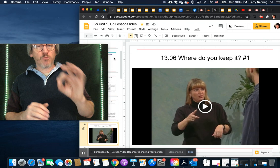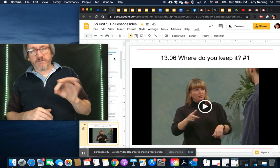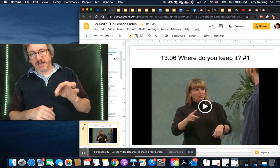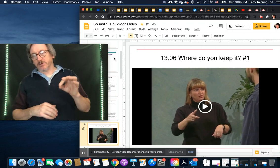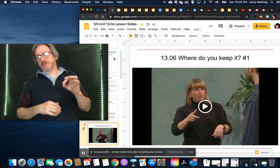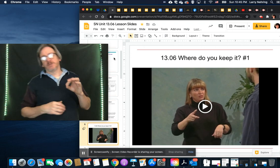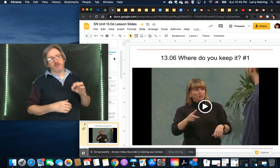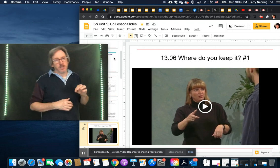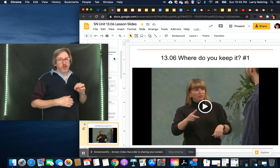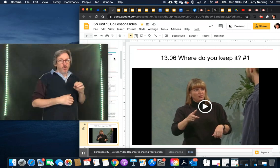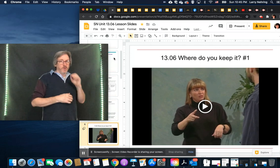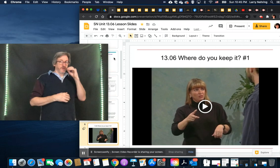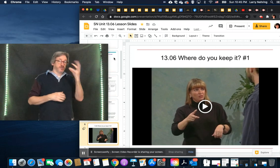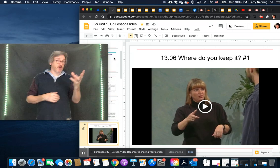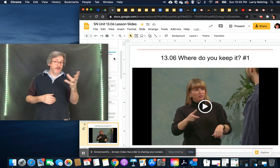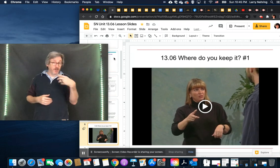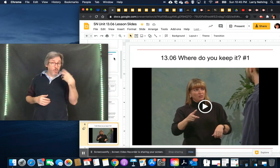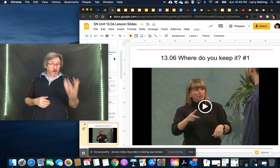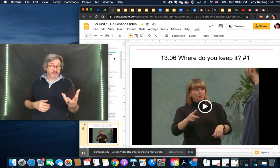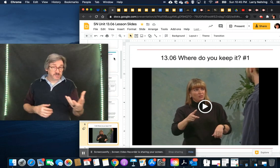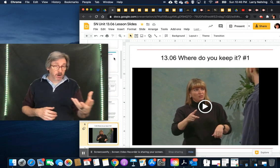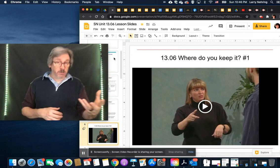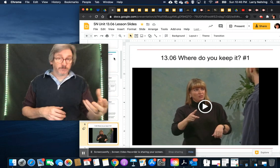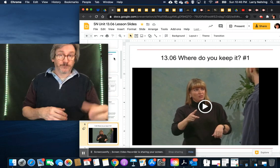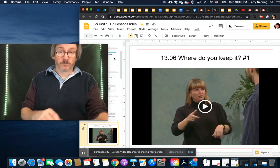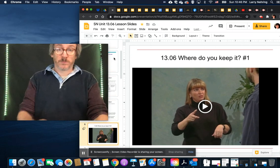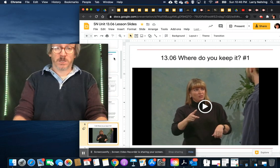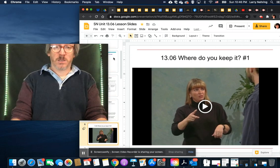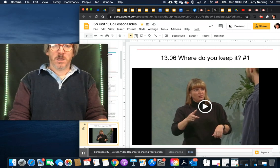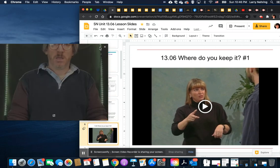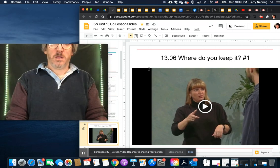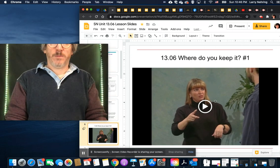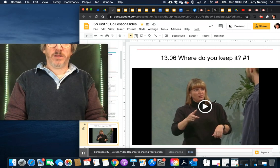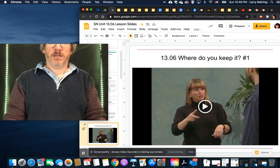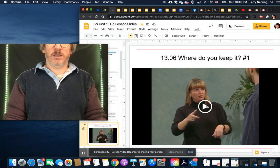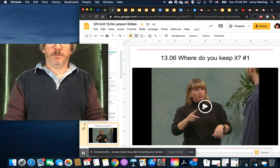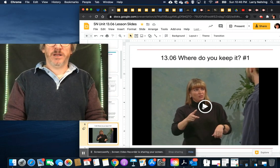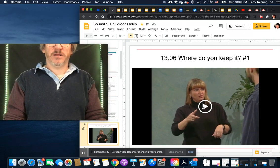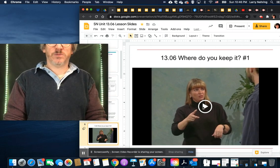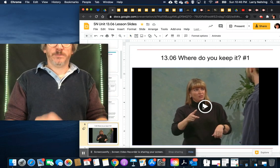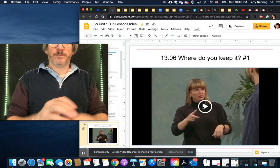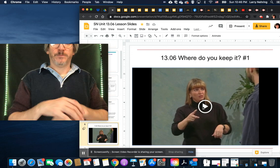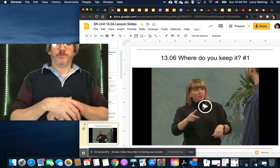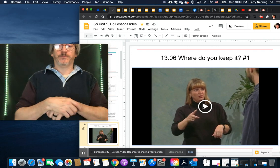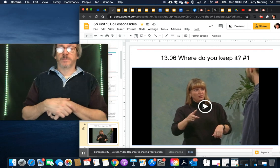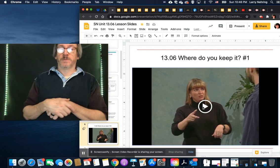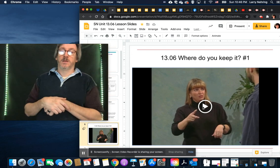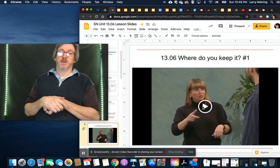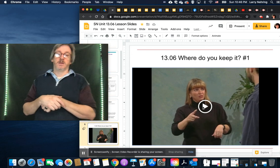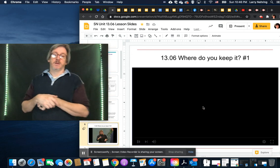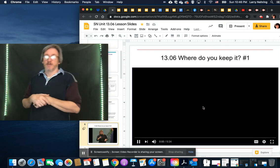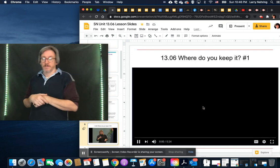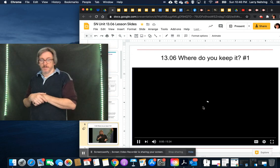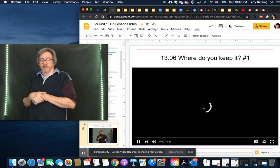here are more videos where they're describing where things are. We'll play a little bit of this one.